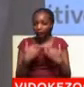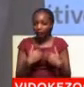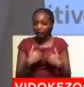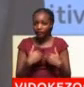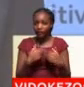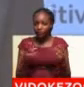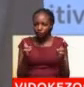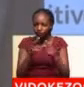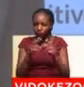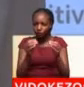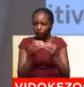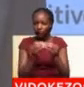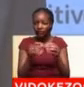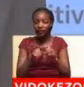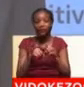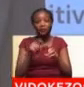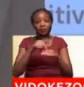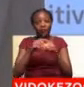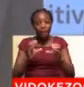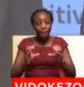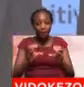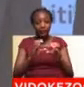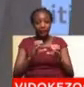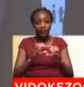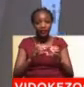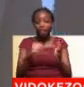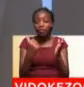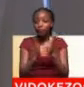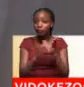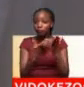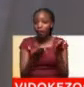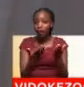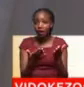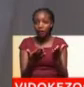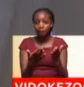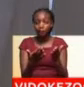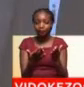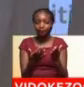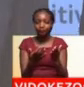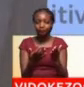in terms of the management of the disease. The purpose of